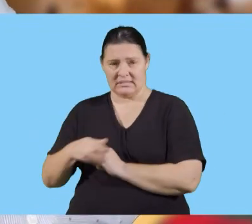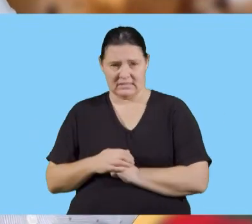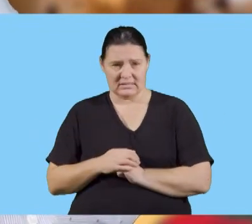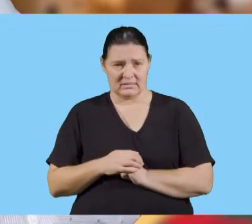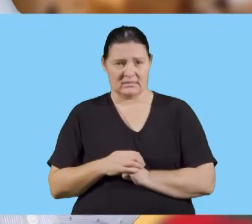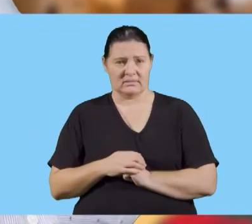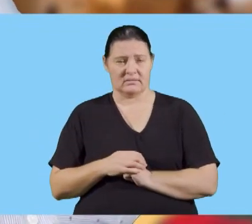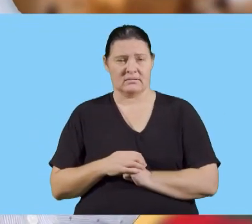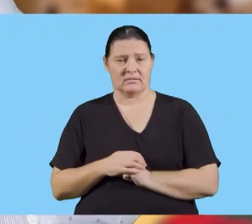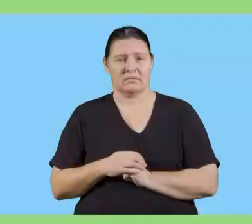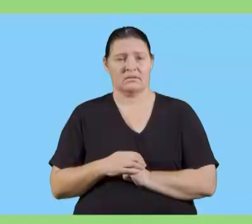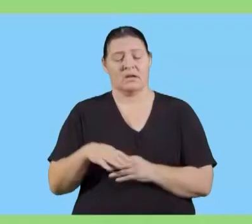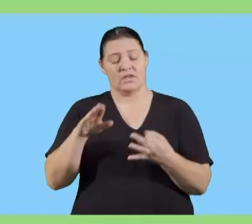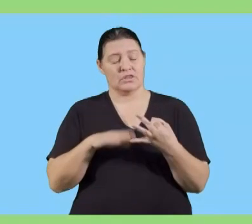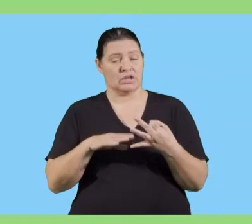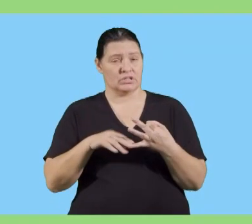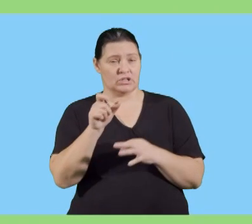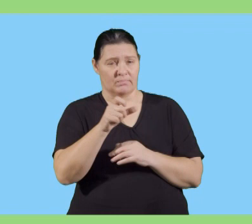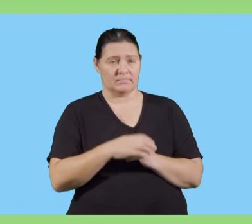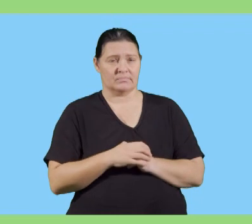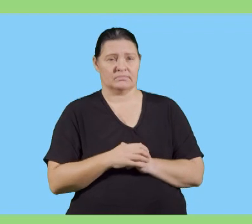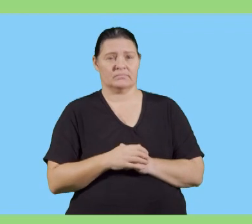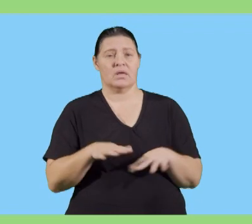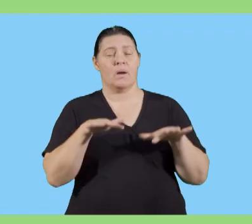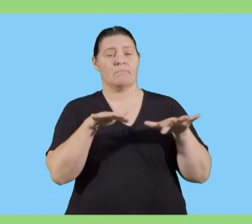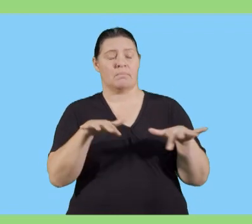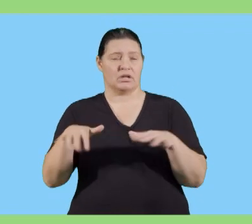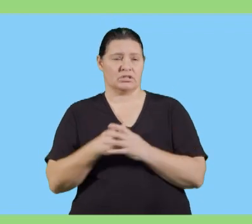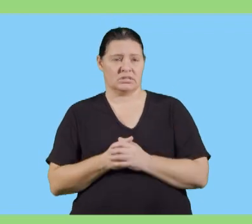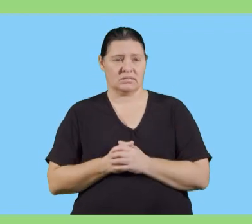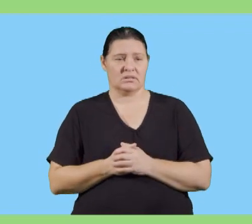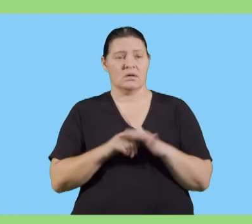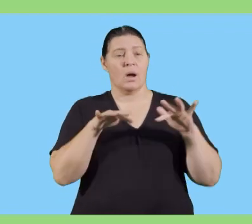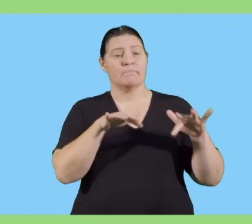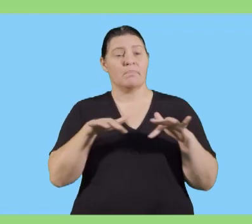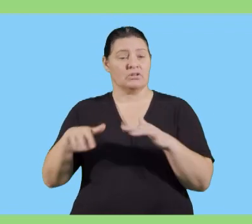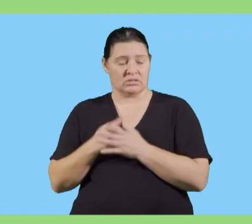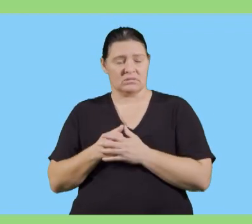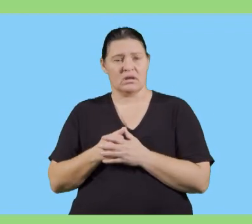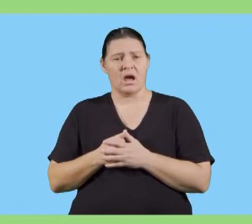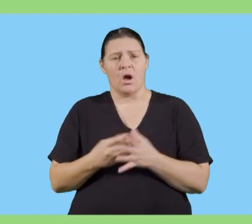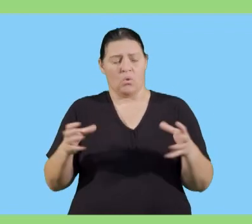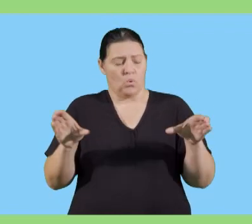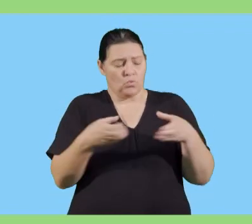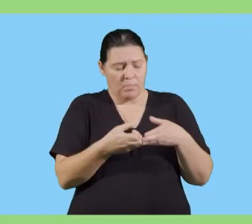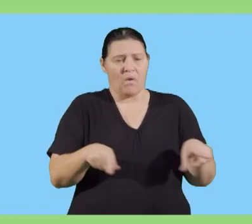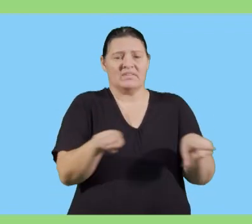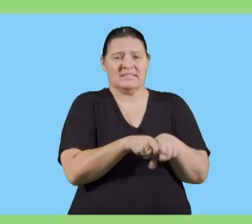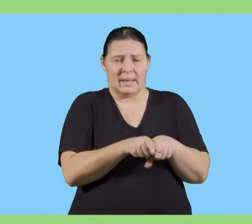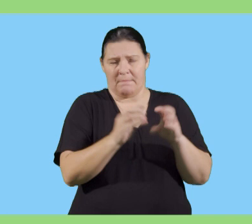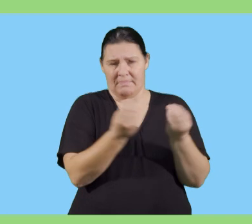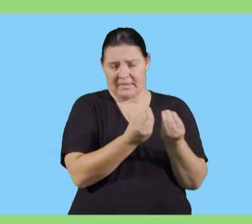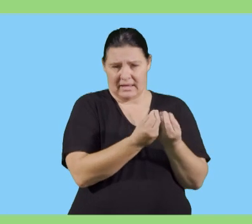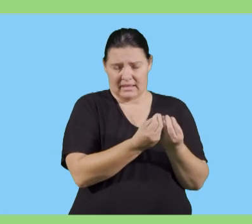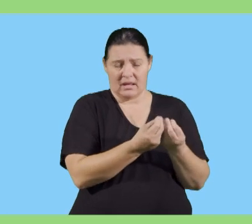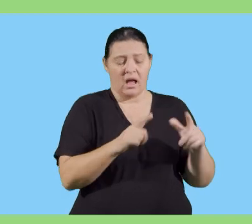come across is population. Population is a group of organisms of the same type that live in the same area at a